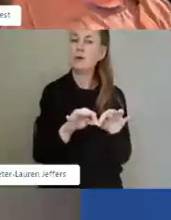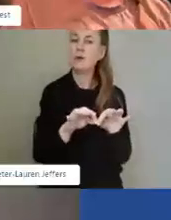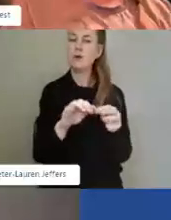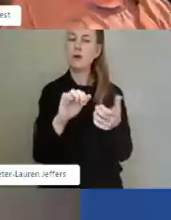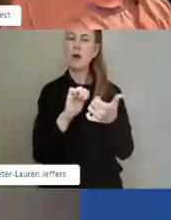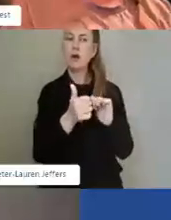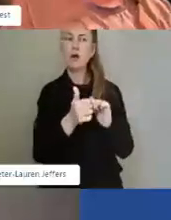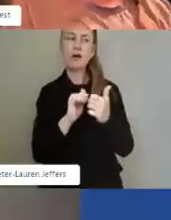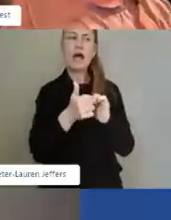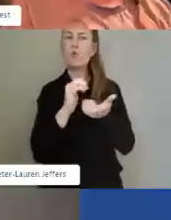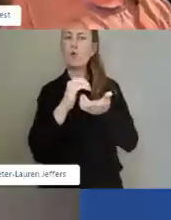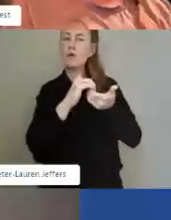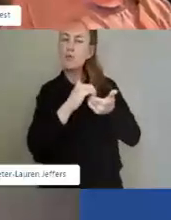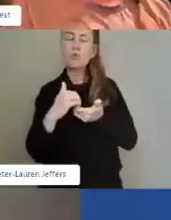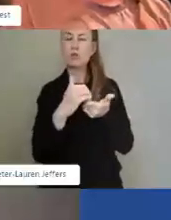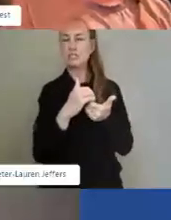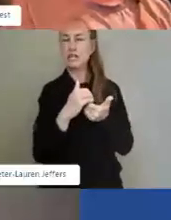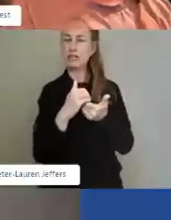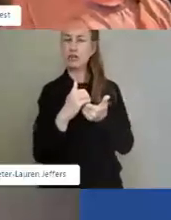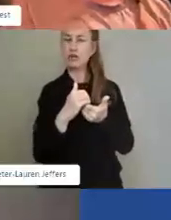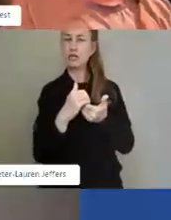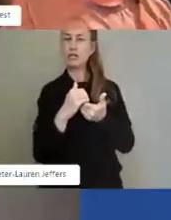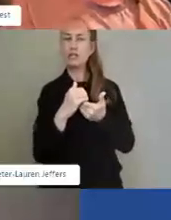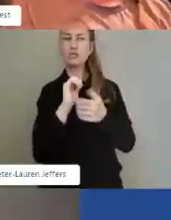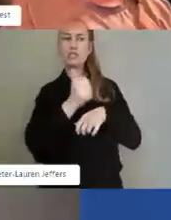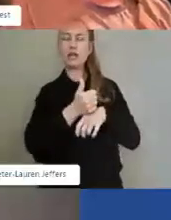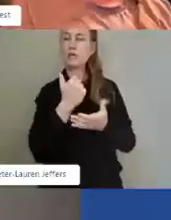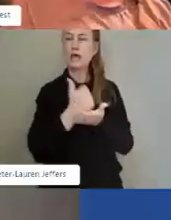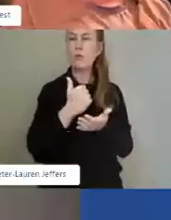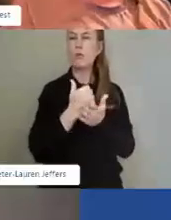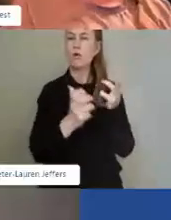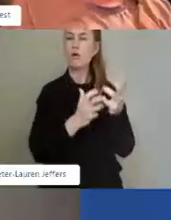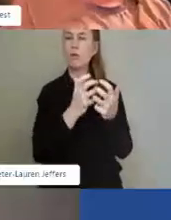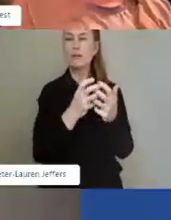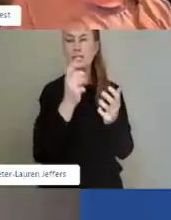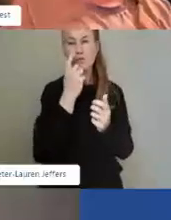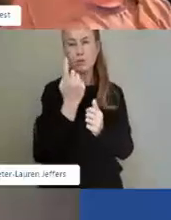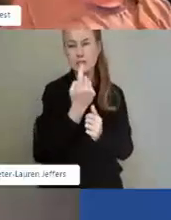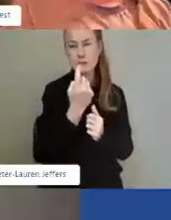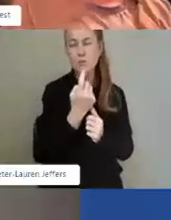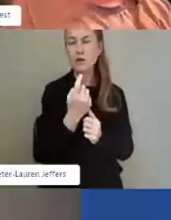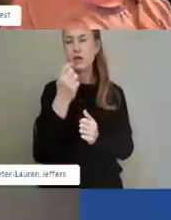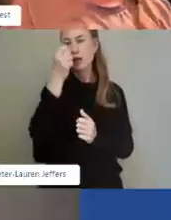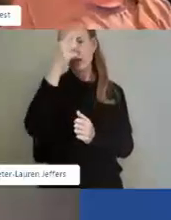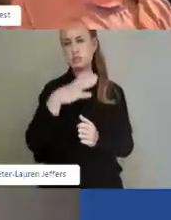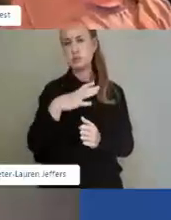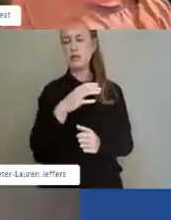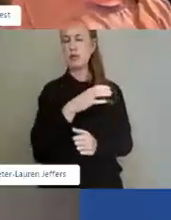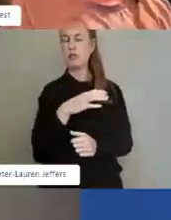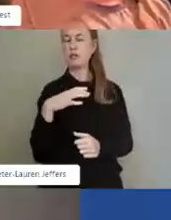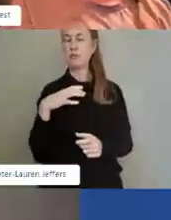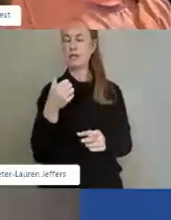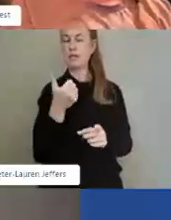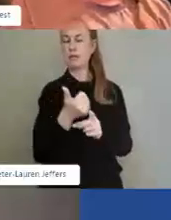with them to get some kind of an accommodation done for someone. And then there's a gentleman on the ADA committee that is